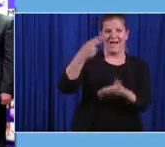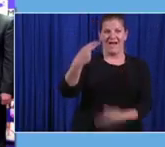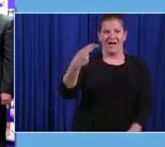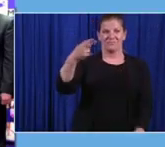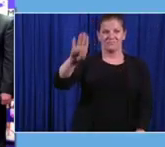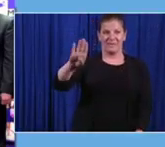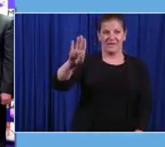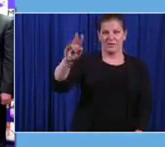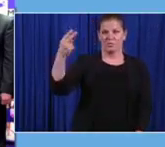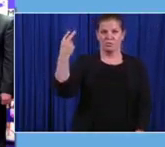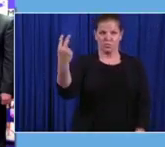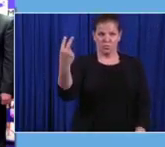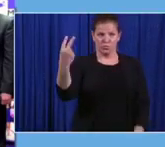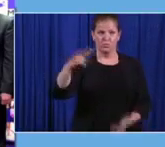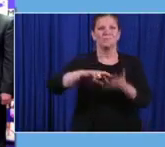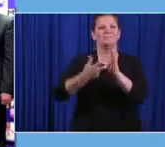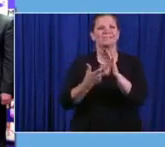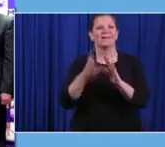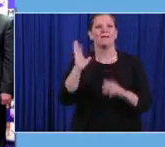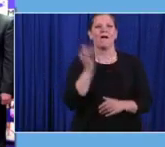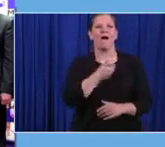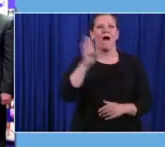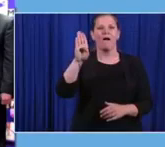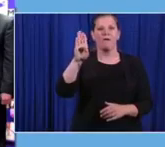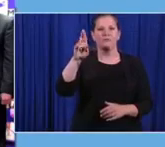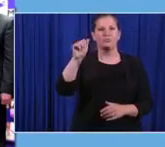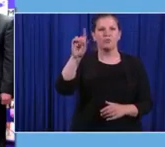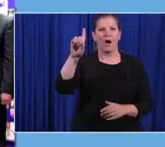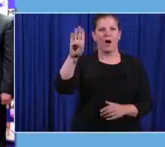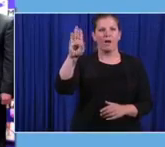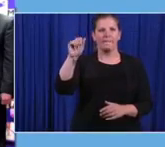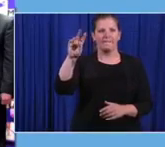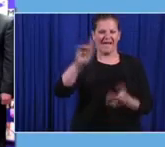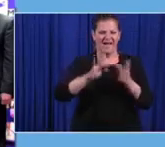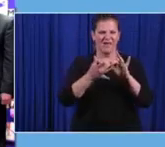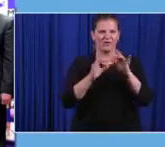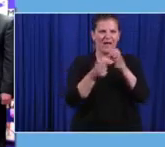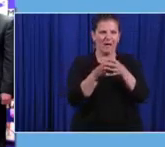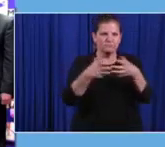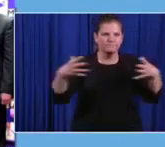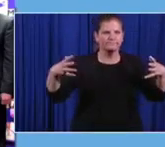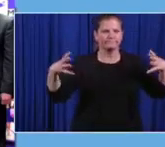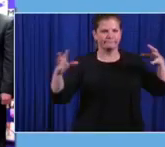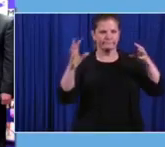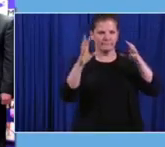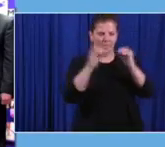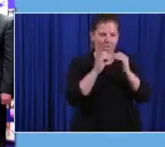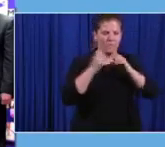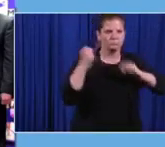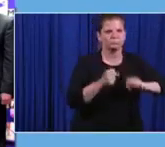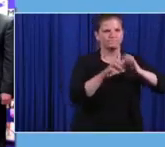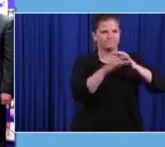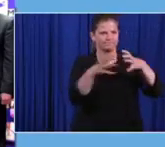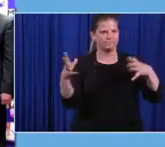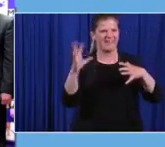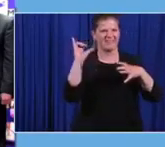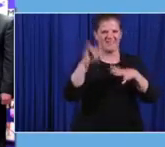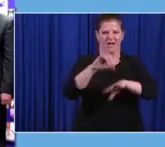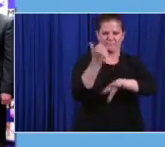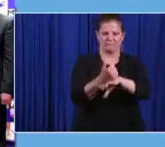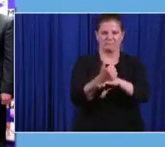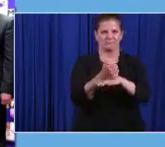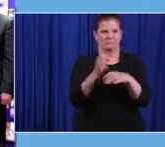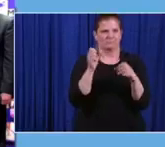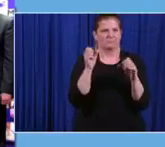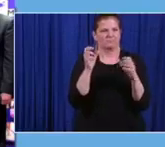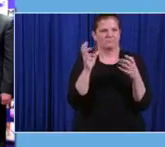Ohio Residential Broadband Expansion Grant Program and the Broadband Expansion Program Authority. This will